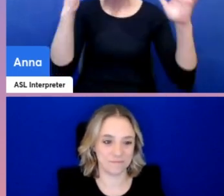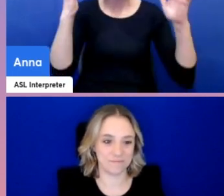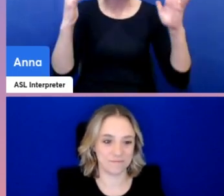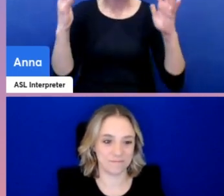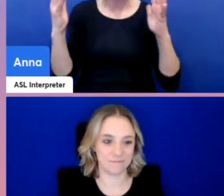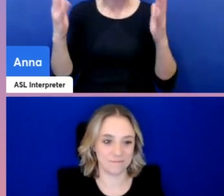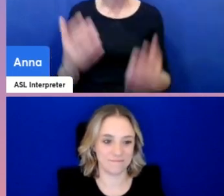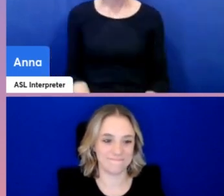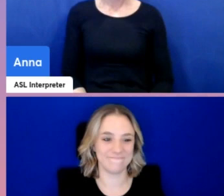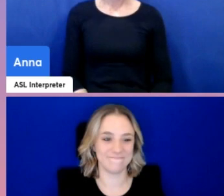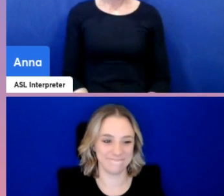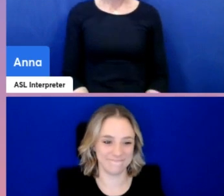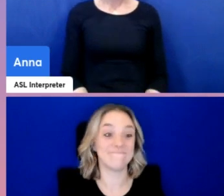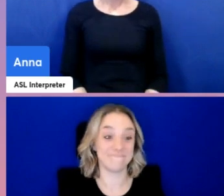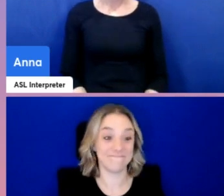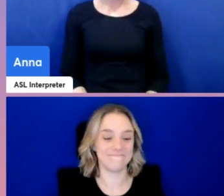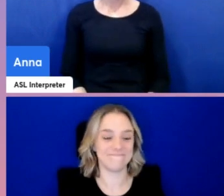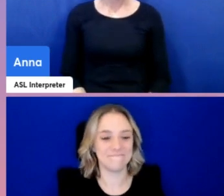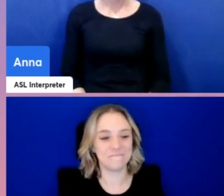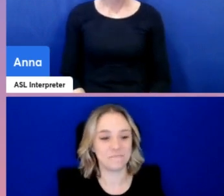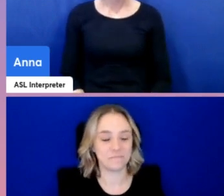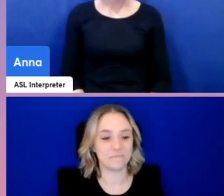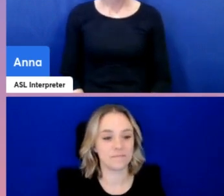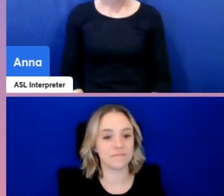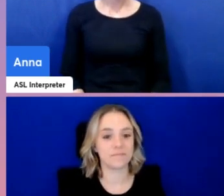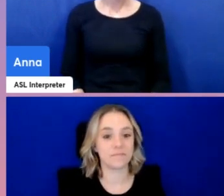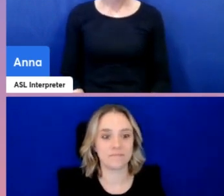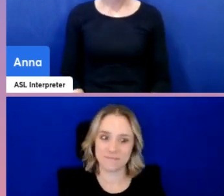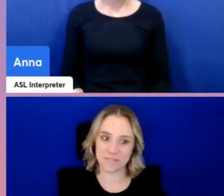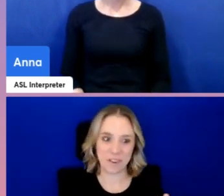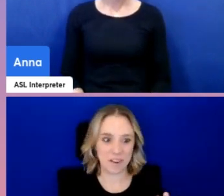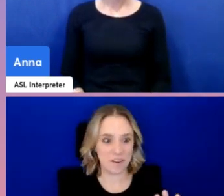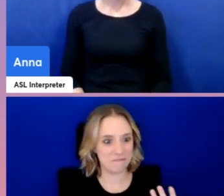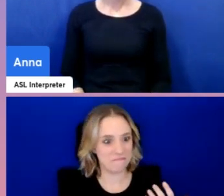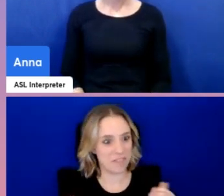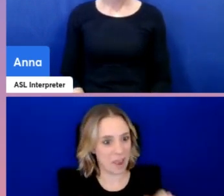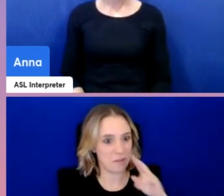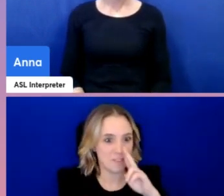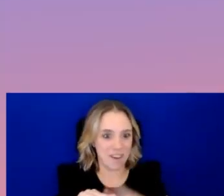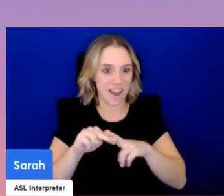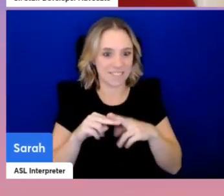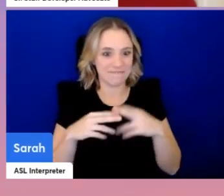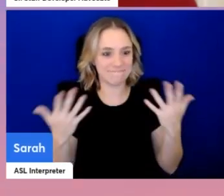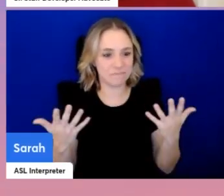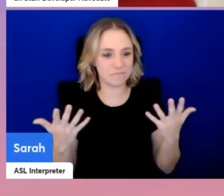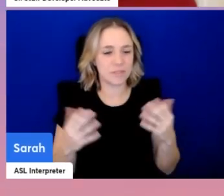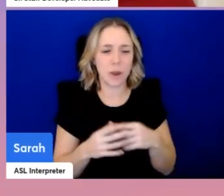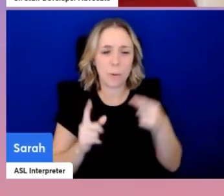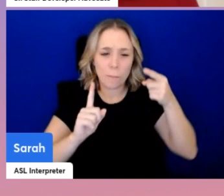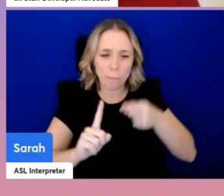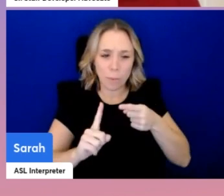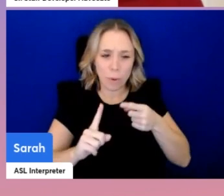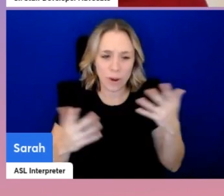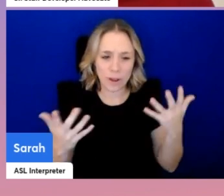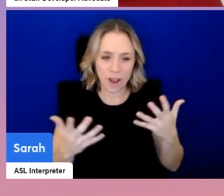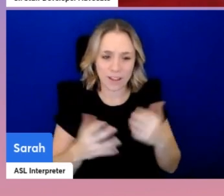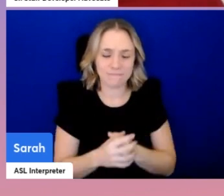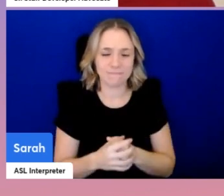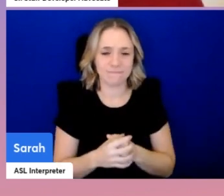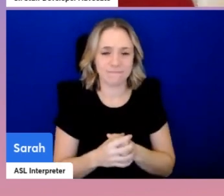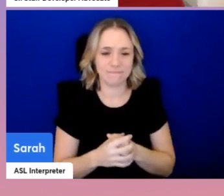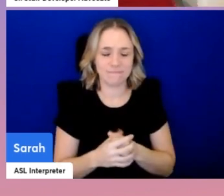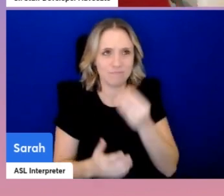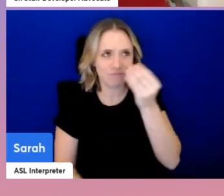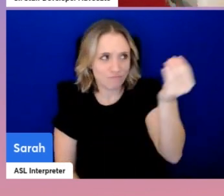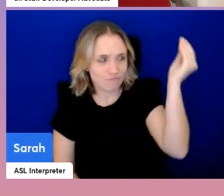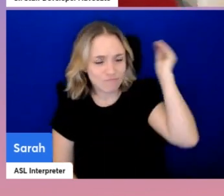Totally wild. So that was fun, but what was the point of all this? What did I